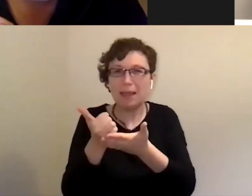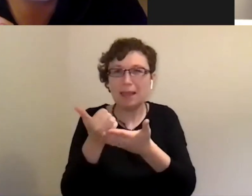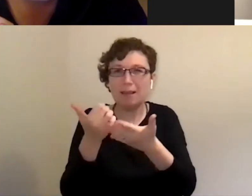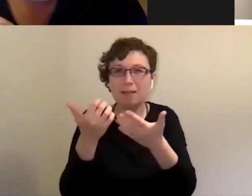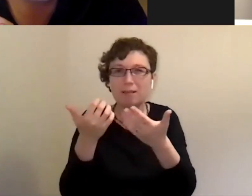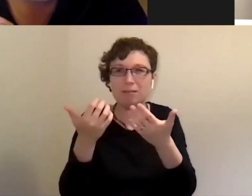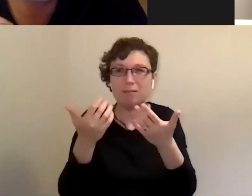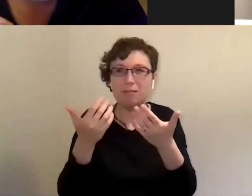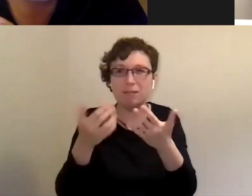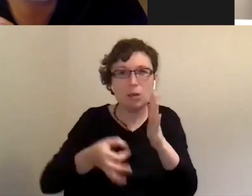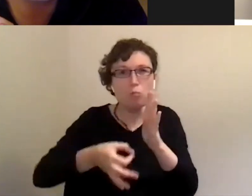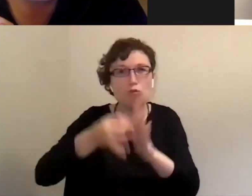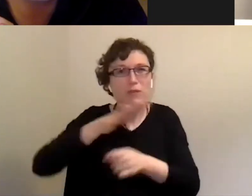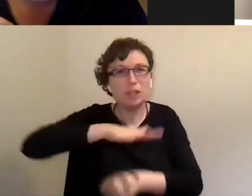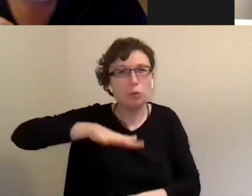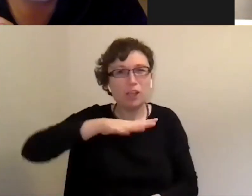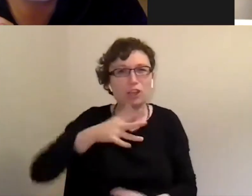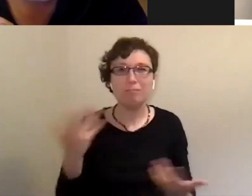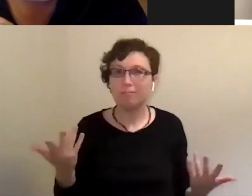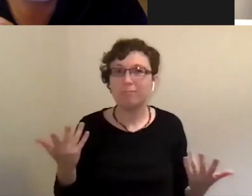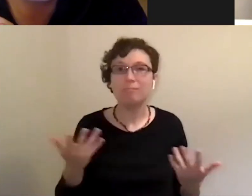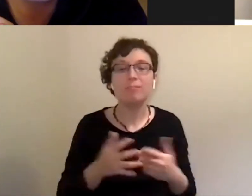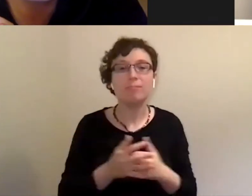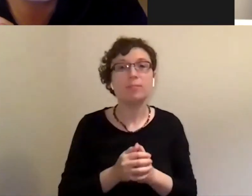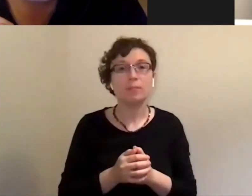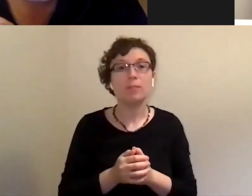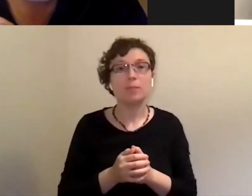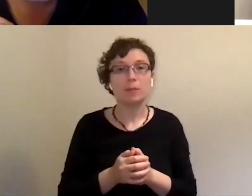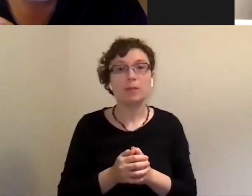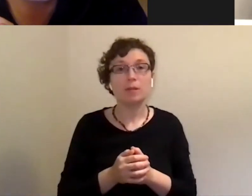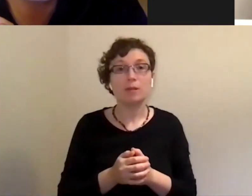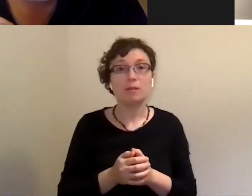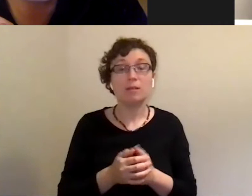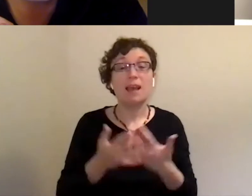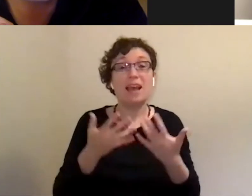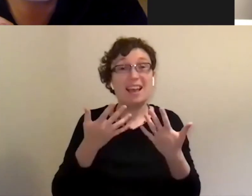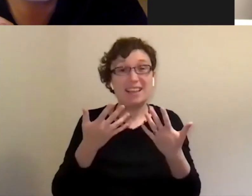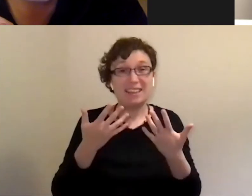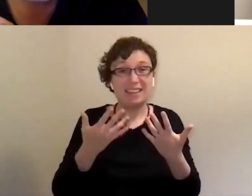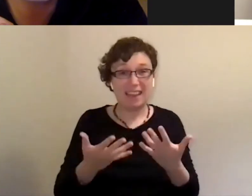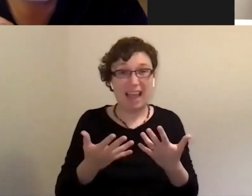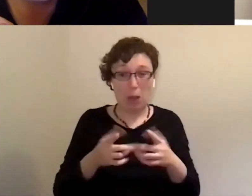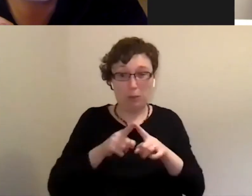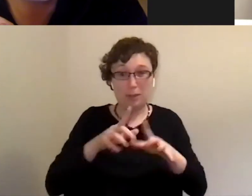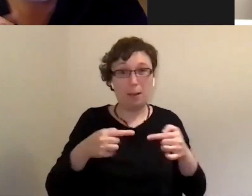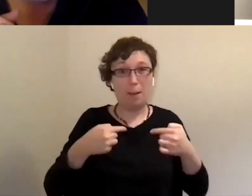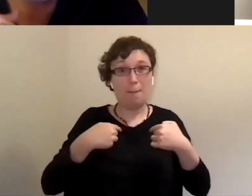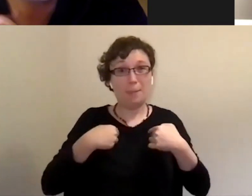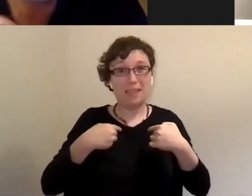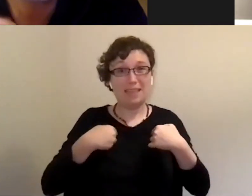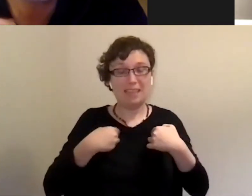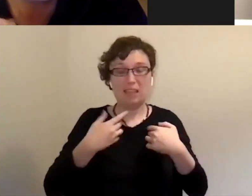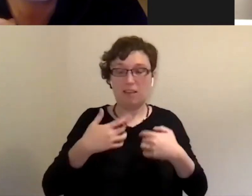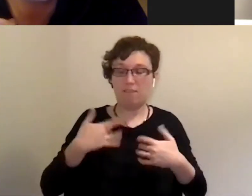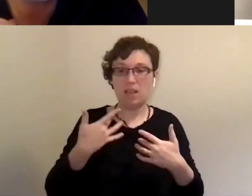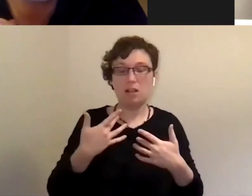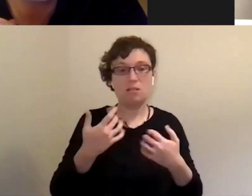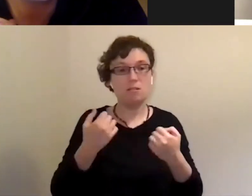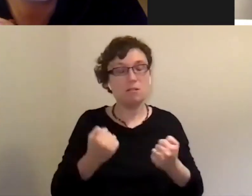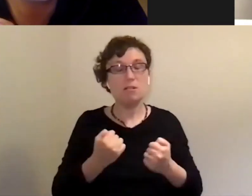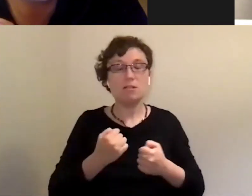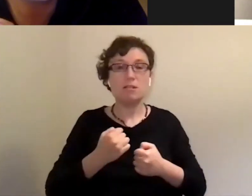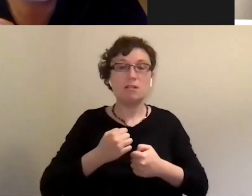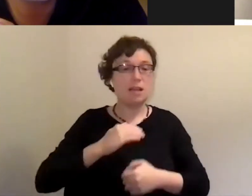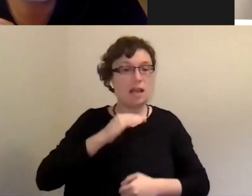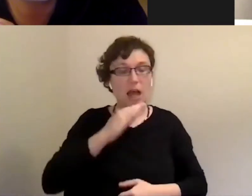all these people that have chosen and got the strength now, like myself, like many others, to speak out. But then the same people, the